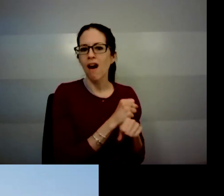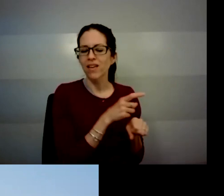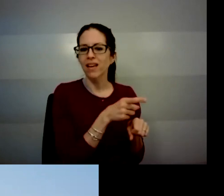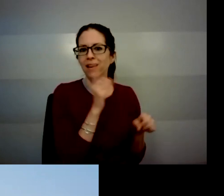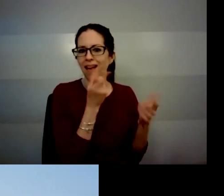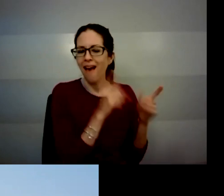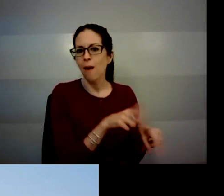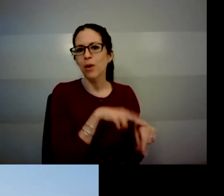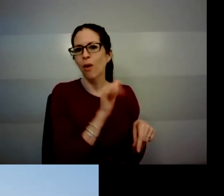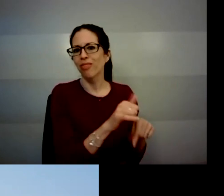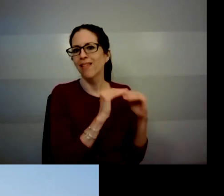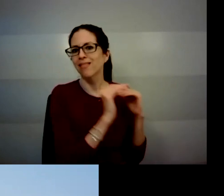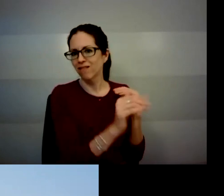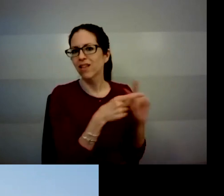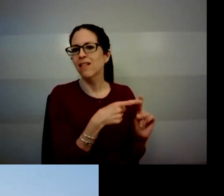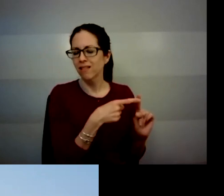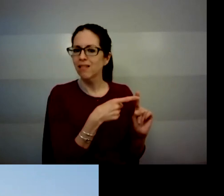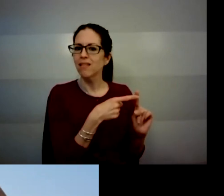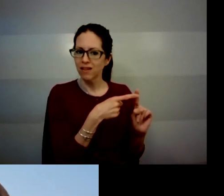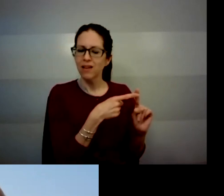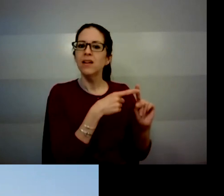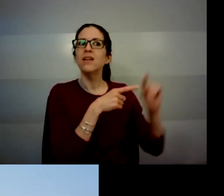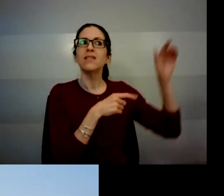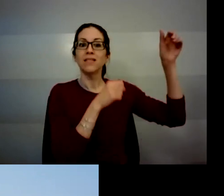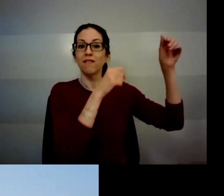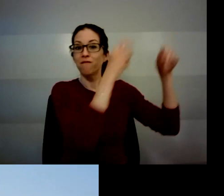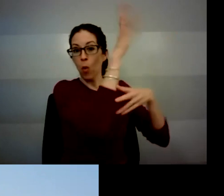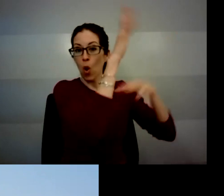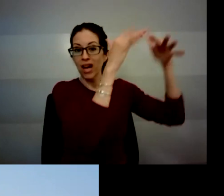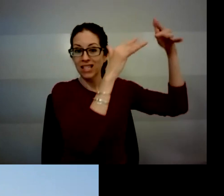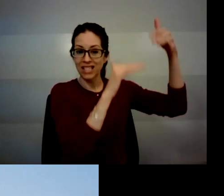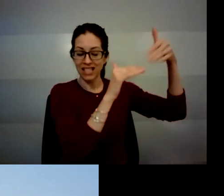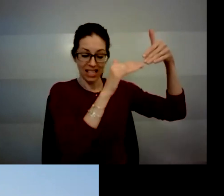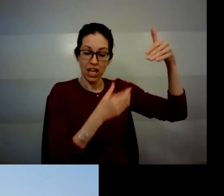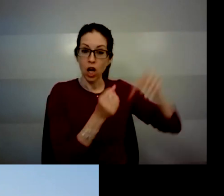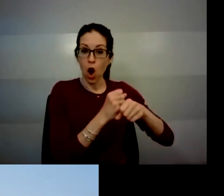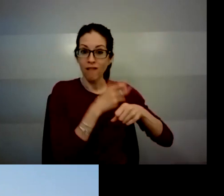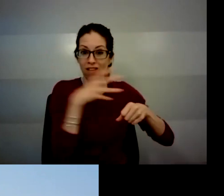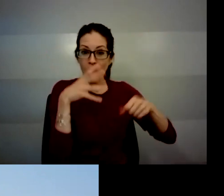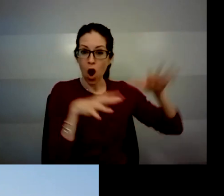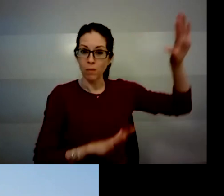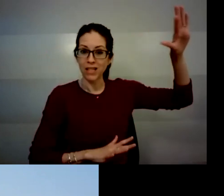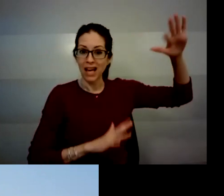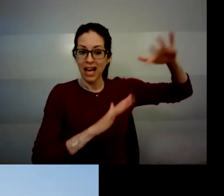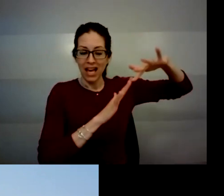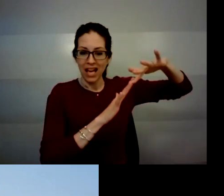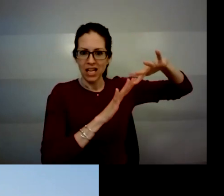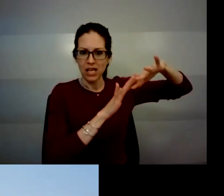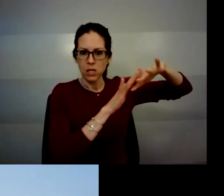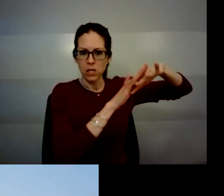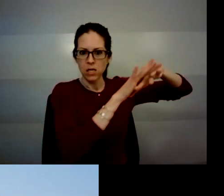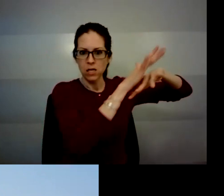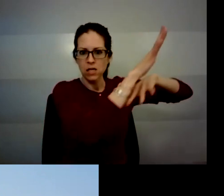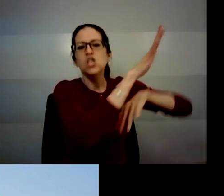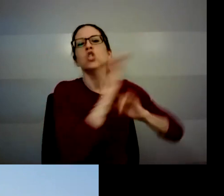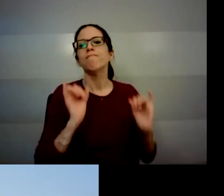that level, right where the cloud forest meets the coffee level. So this is something that coffee companies really need to think